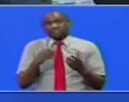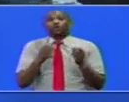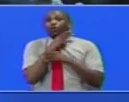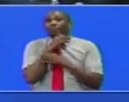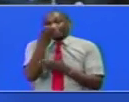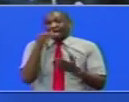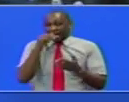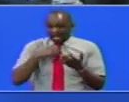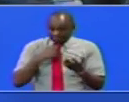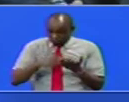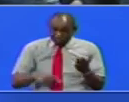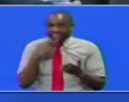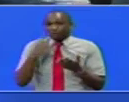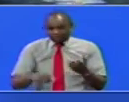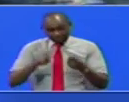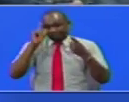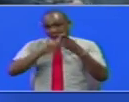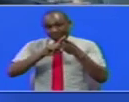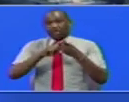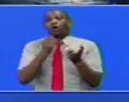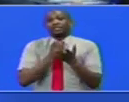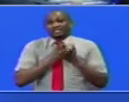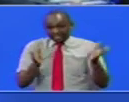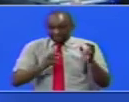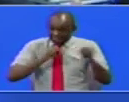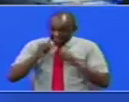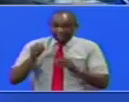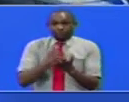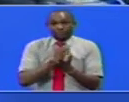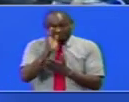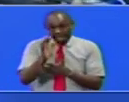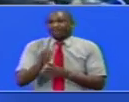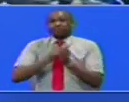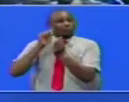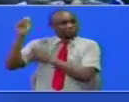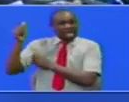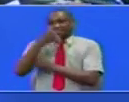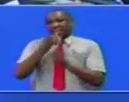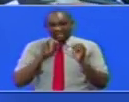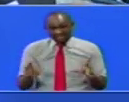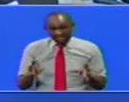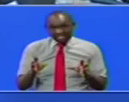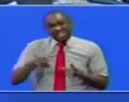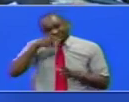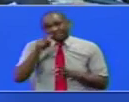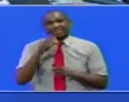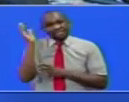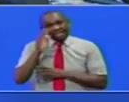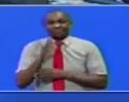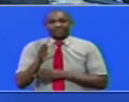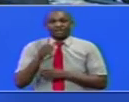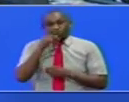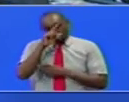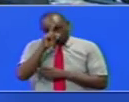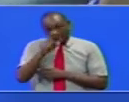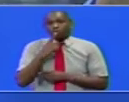have to do with them. He claims that the Auditor General was managing his office through remote control. He says that he went overseas and spent about